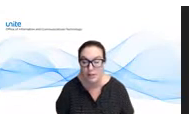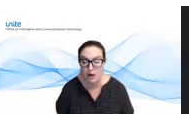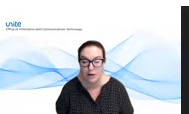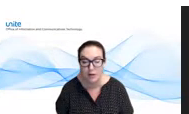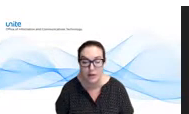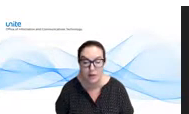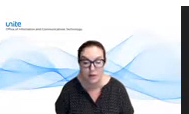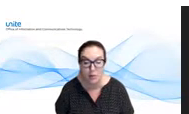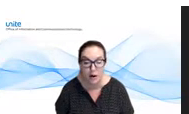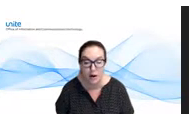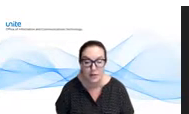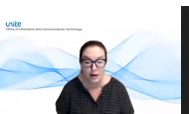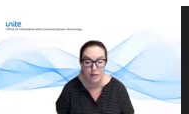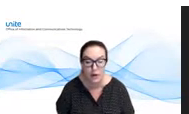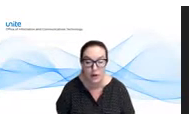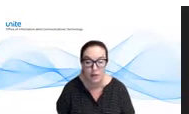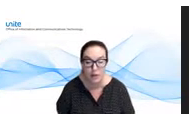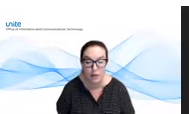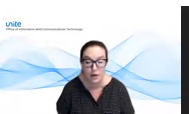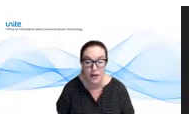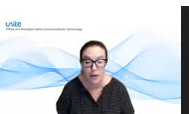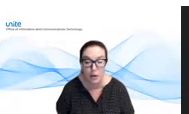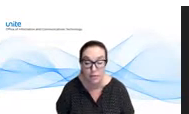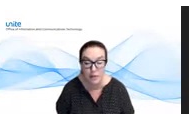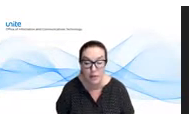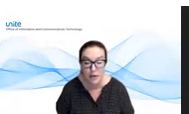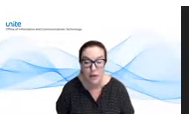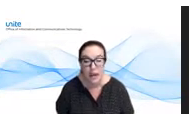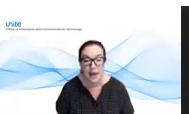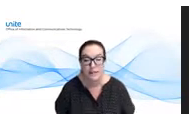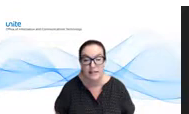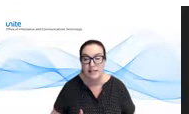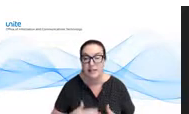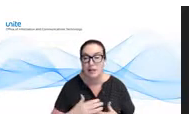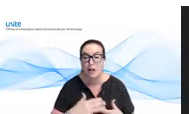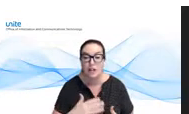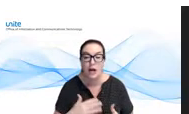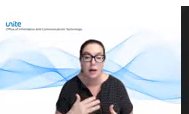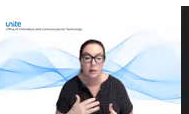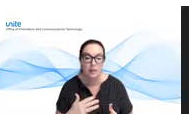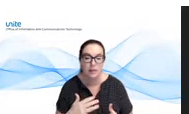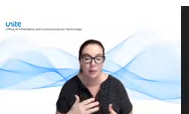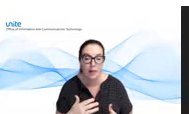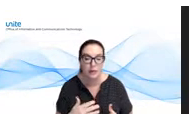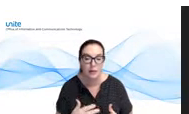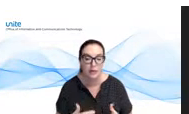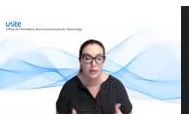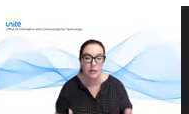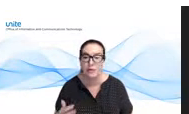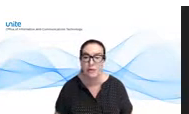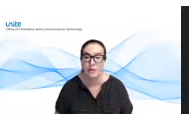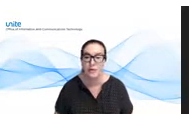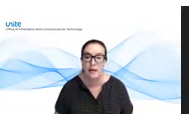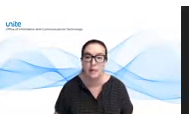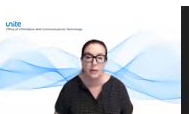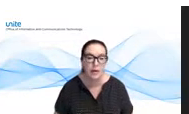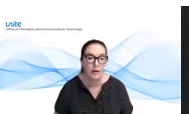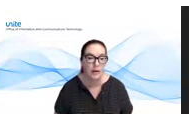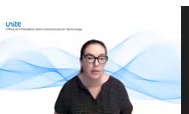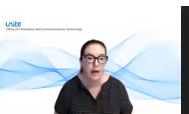established a systems contract for this product. Everyone in the UN can use it, and it sits on top of the applications. And you